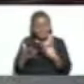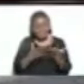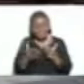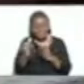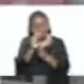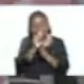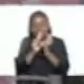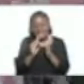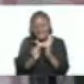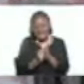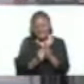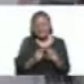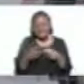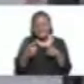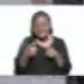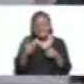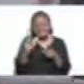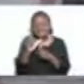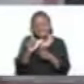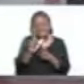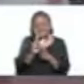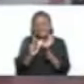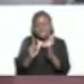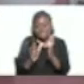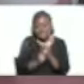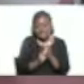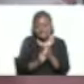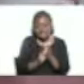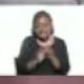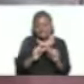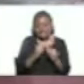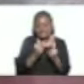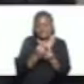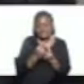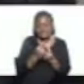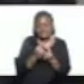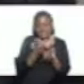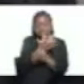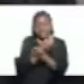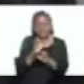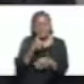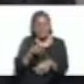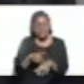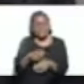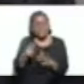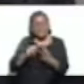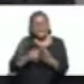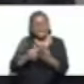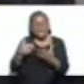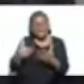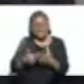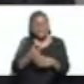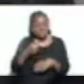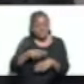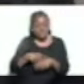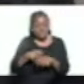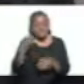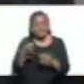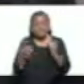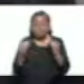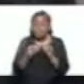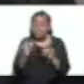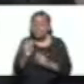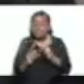the legislative branch autonomy, the parliament will begin a new era. I think when the more people get to understand the way the government